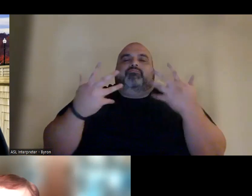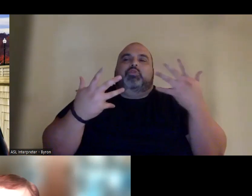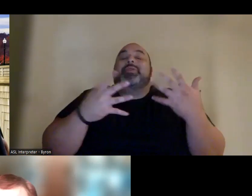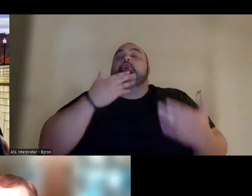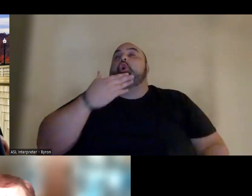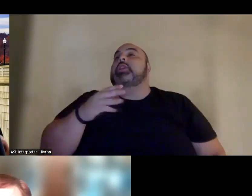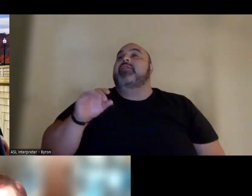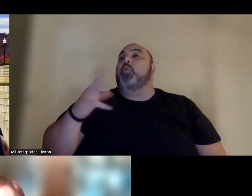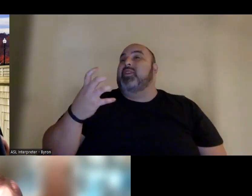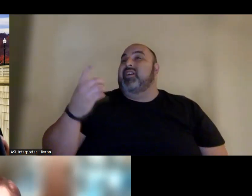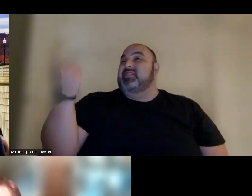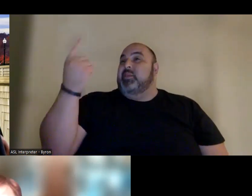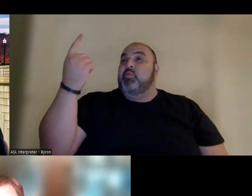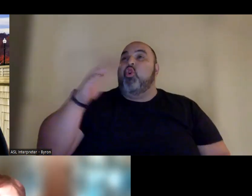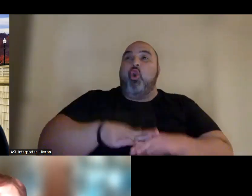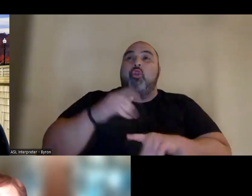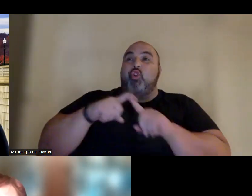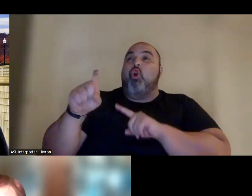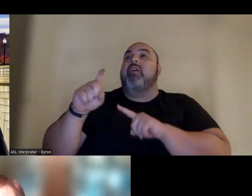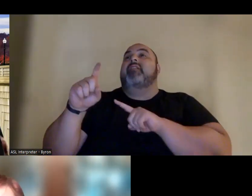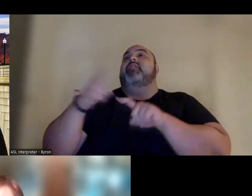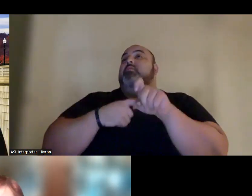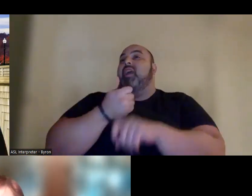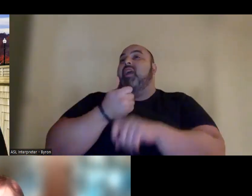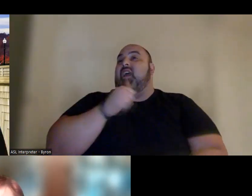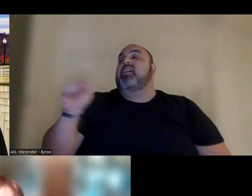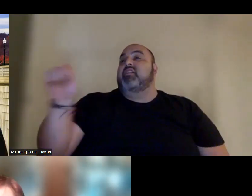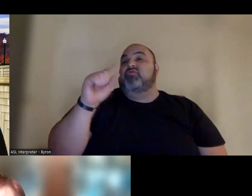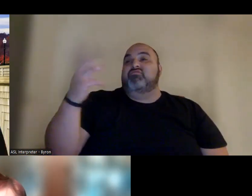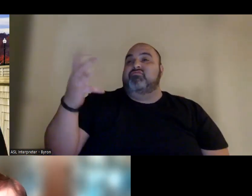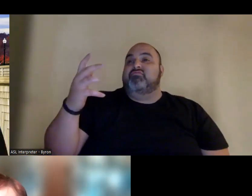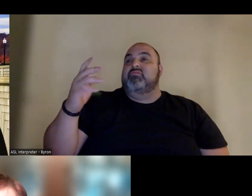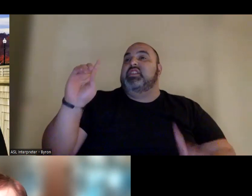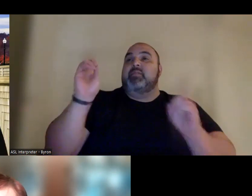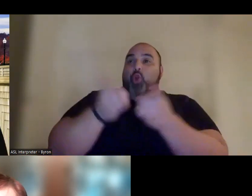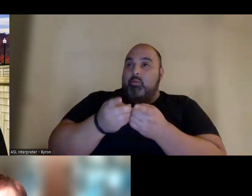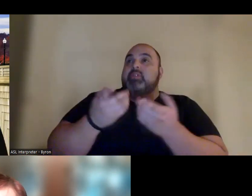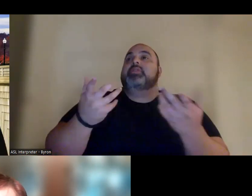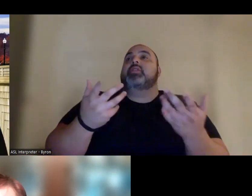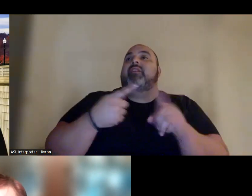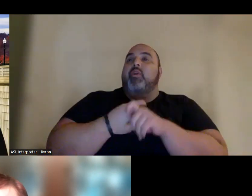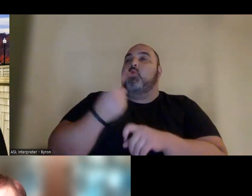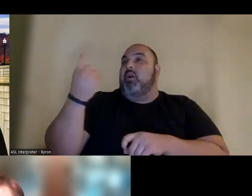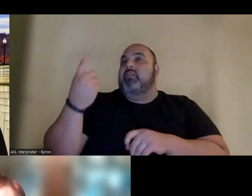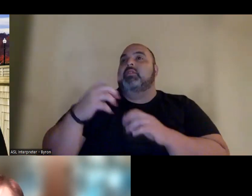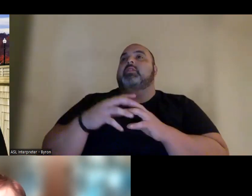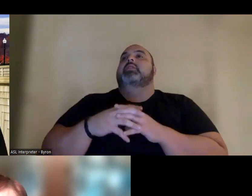just wanted to ask if someone's on the call from any of those, the departments we did hear from one. But